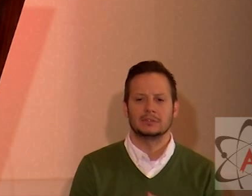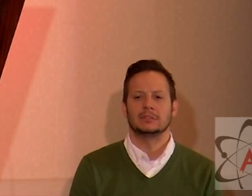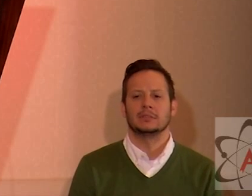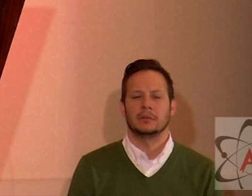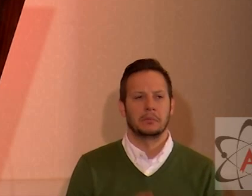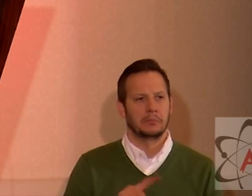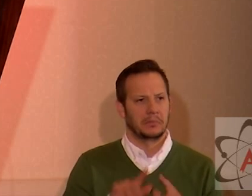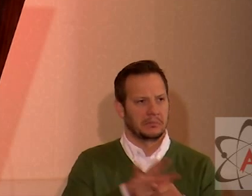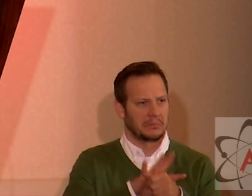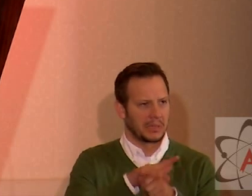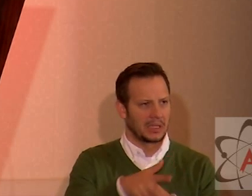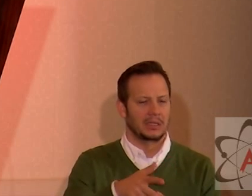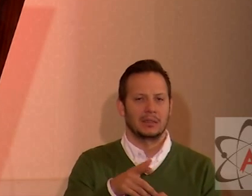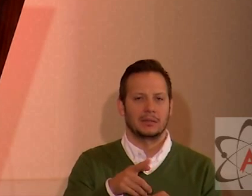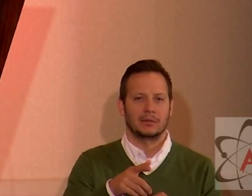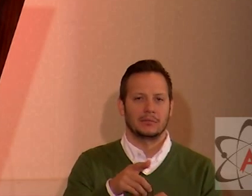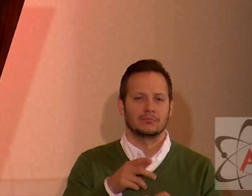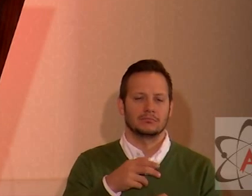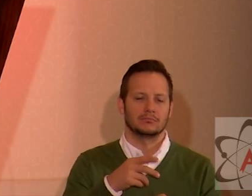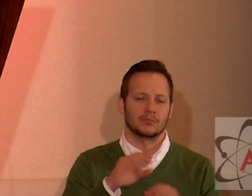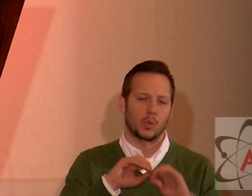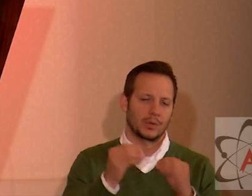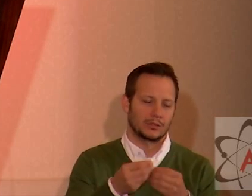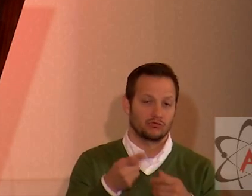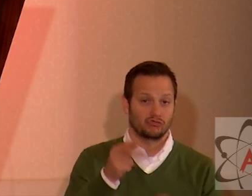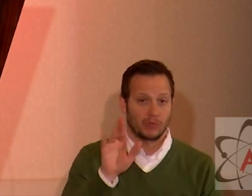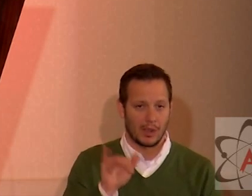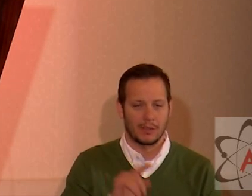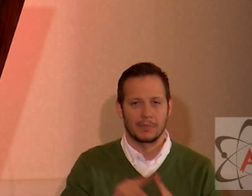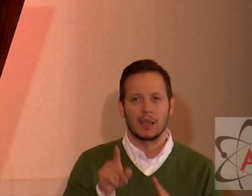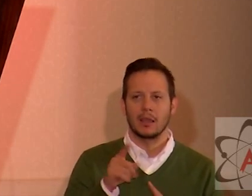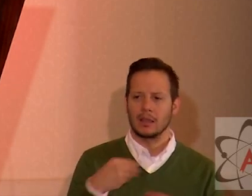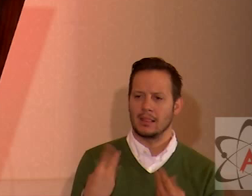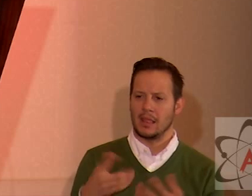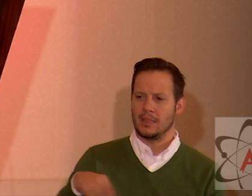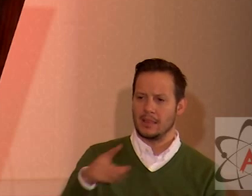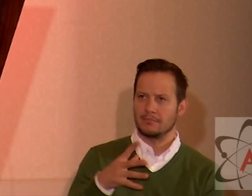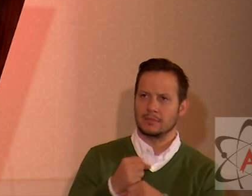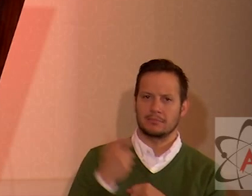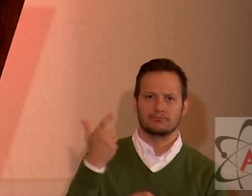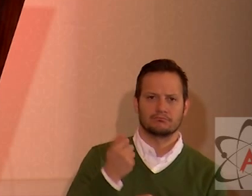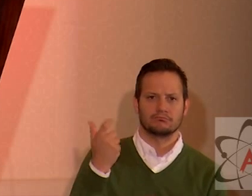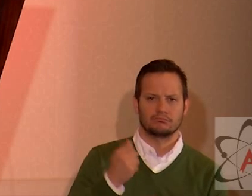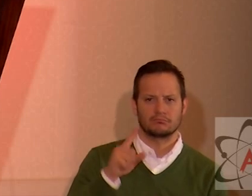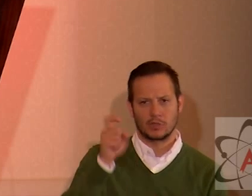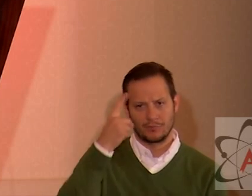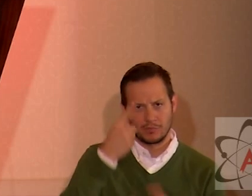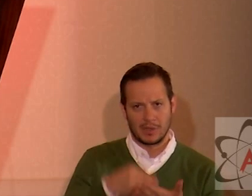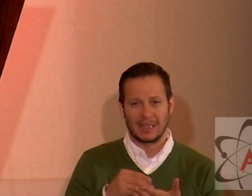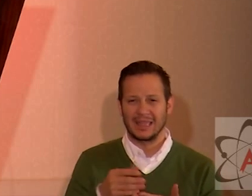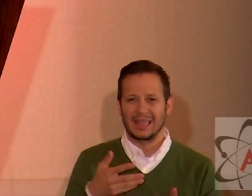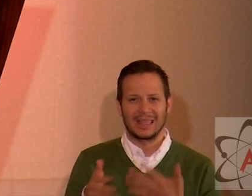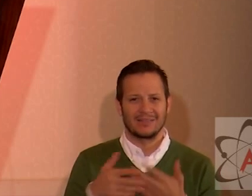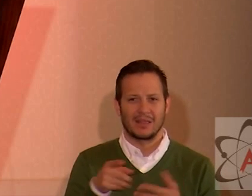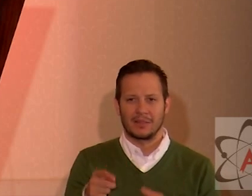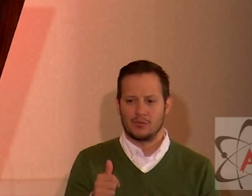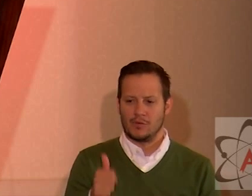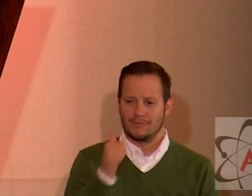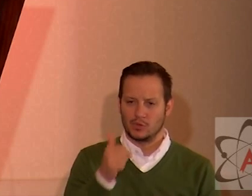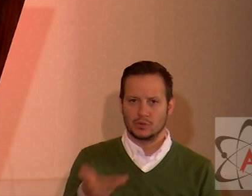of organizations tried. But he did allow groups to get subsidies, even where they refused to hire people in